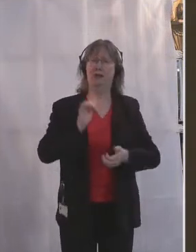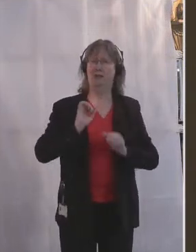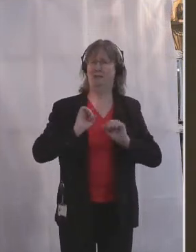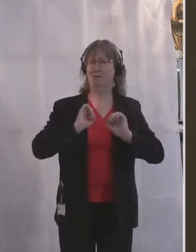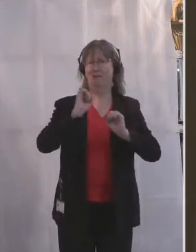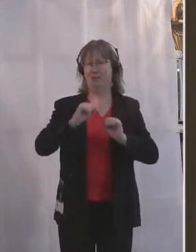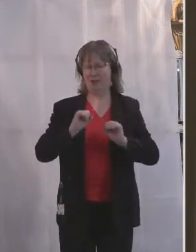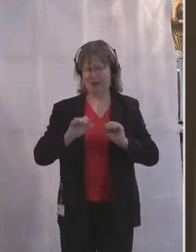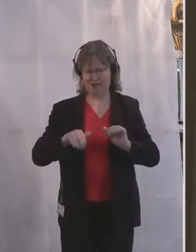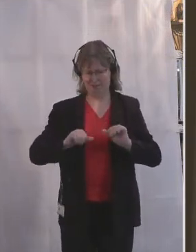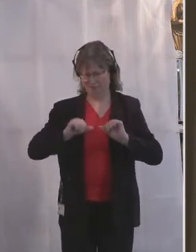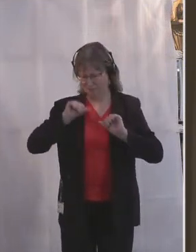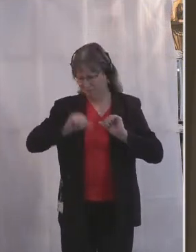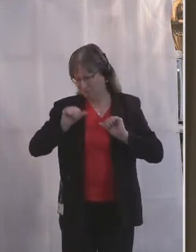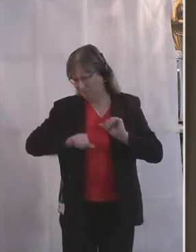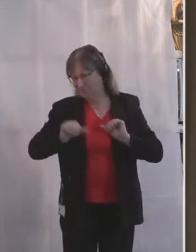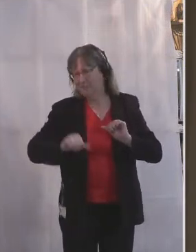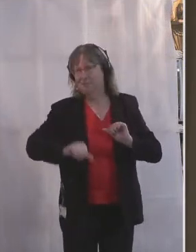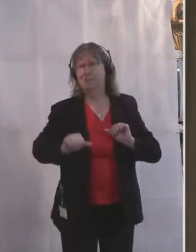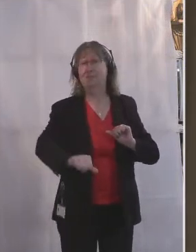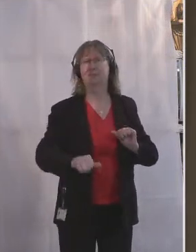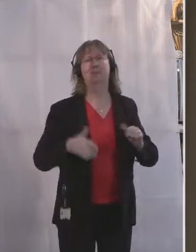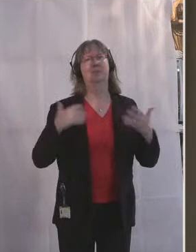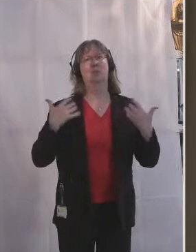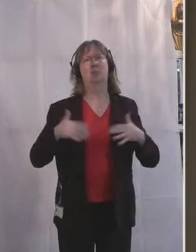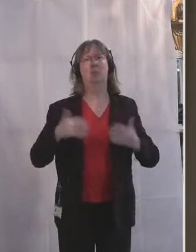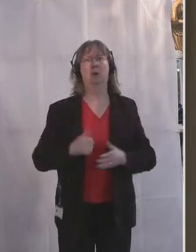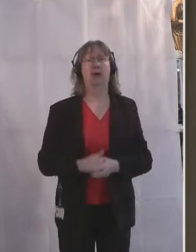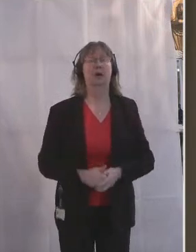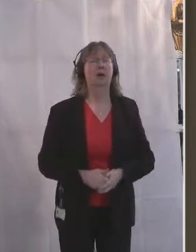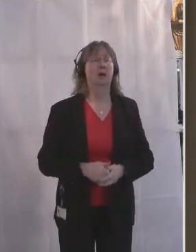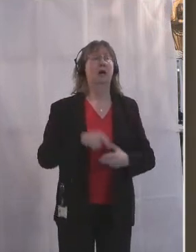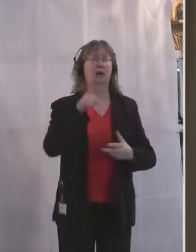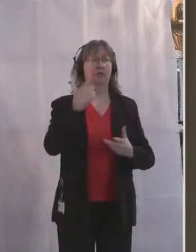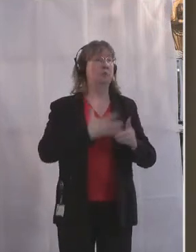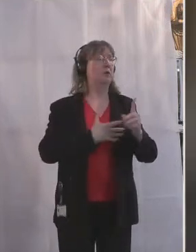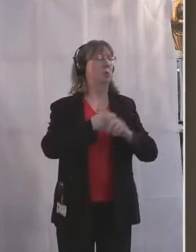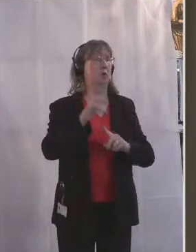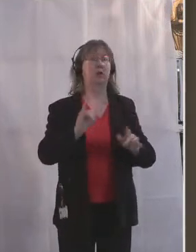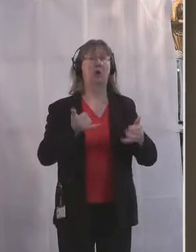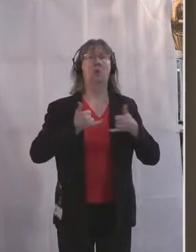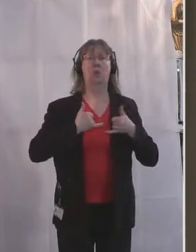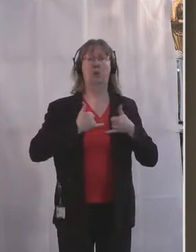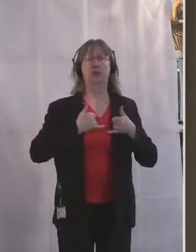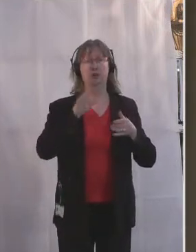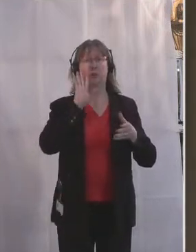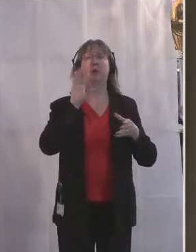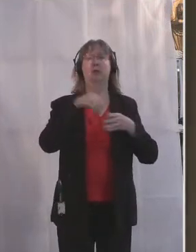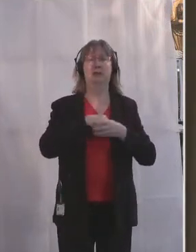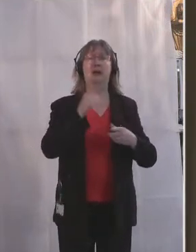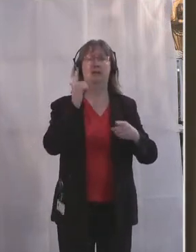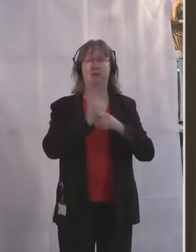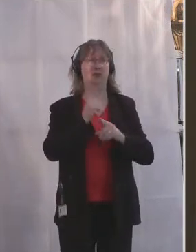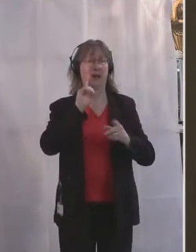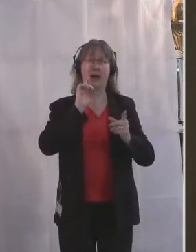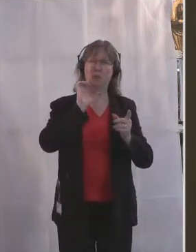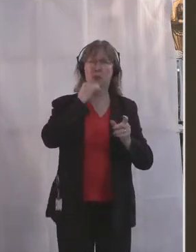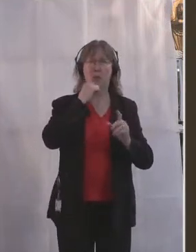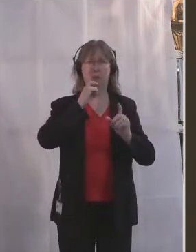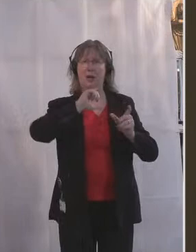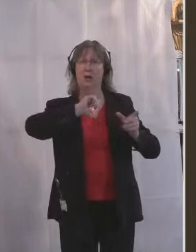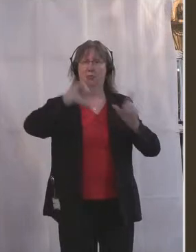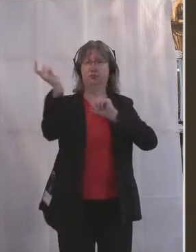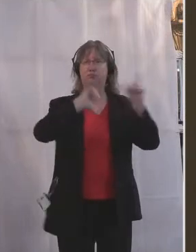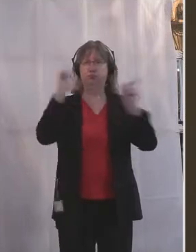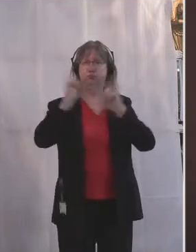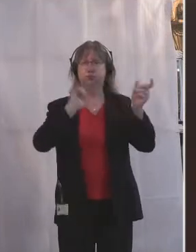brilliant innovations. I mentioned earlier that if you're an award winner, you'll probably feature in videos and we'll take lots of photos of you. We'll also